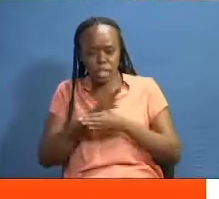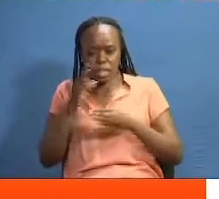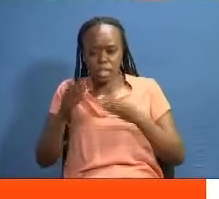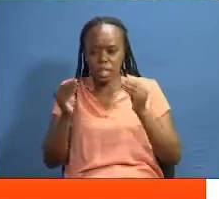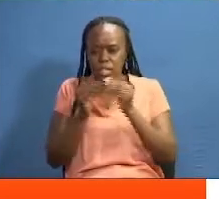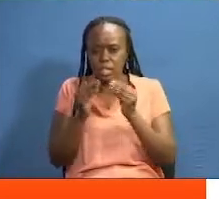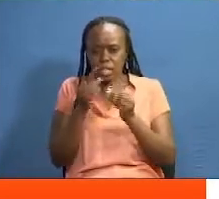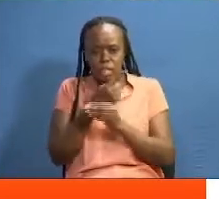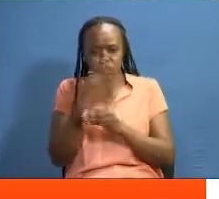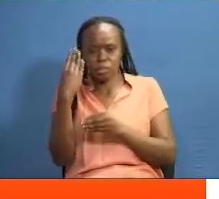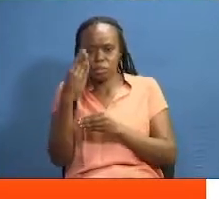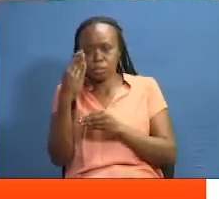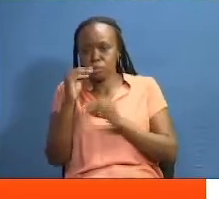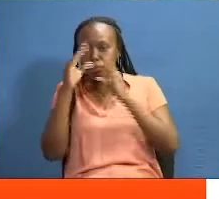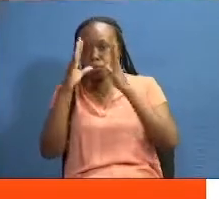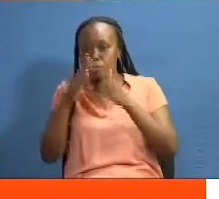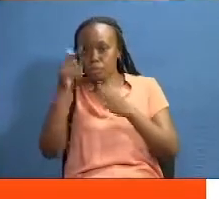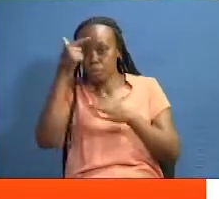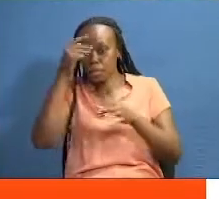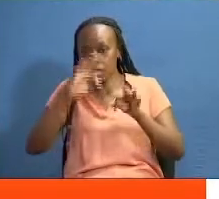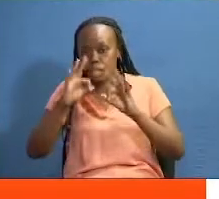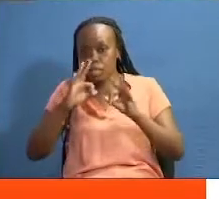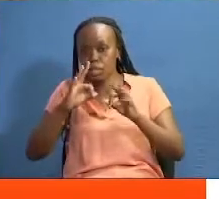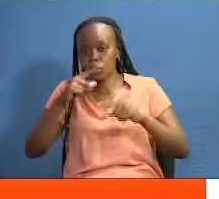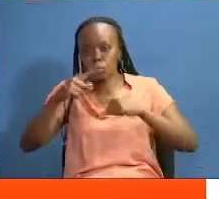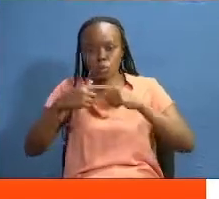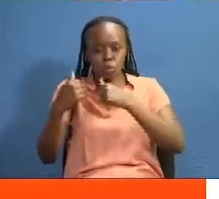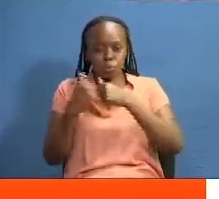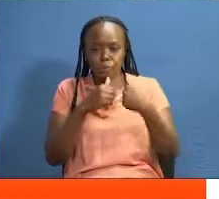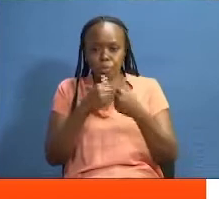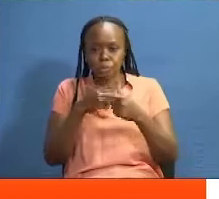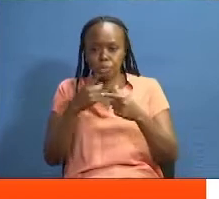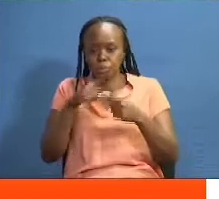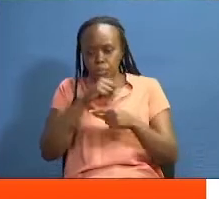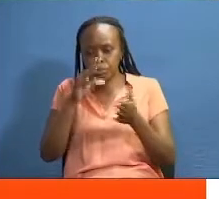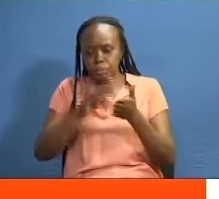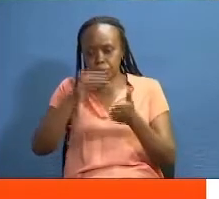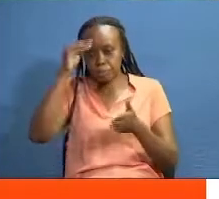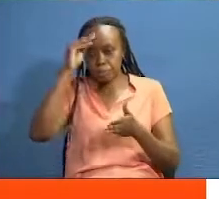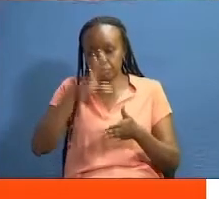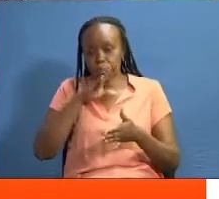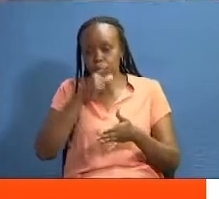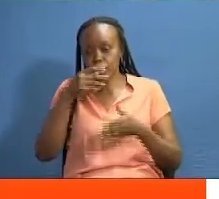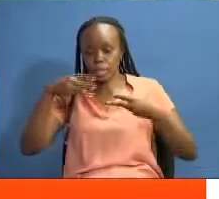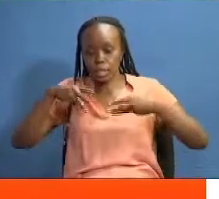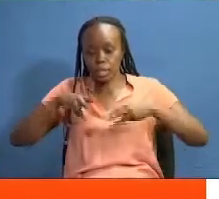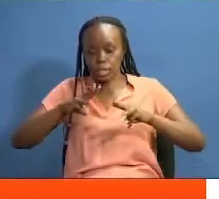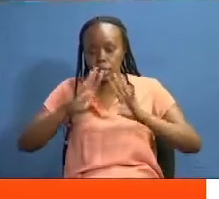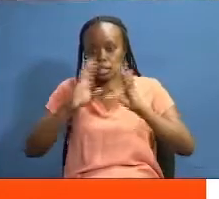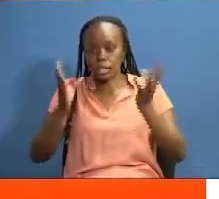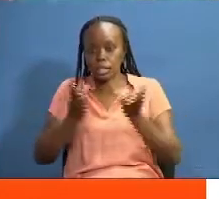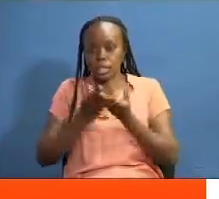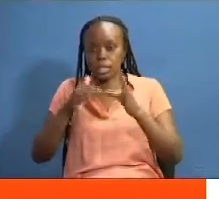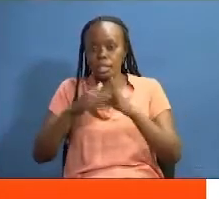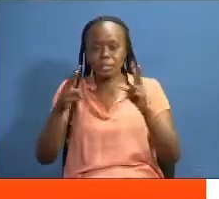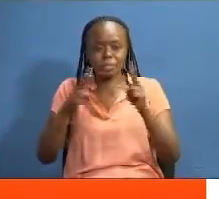met such a teacher. You see? Right. Because if you can't take that challenge, then you are not going to learn. By the way, through that class, it